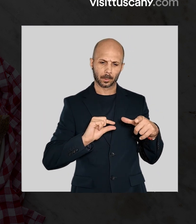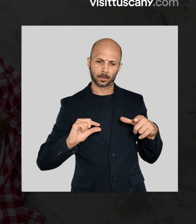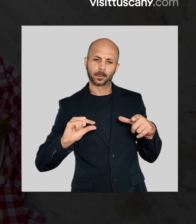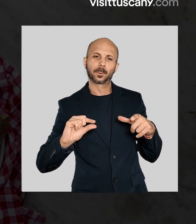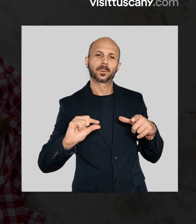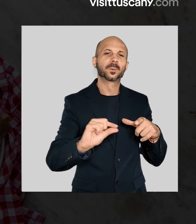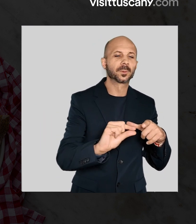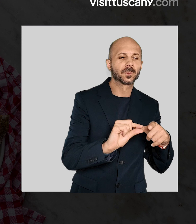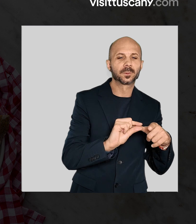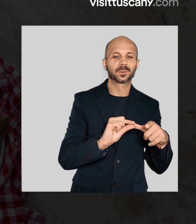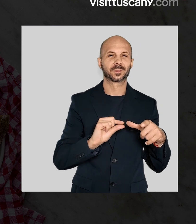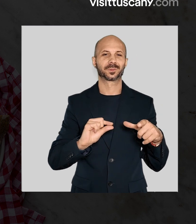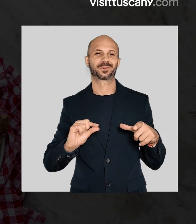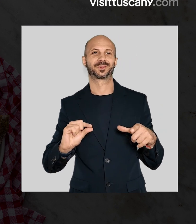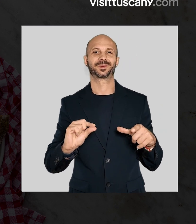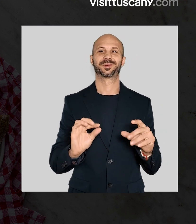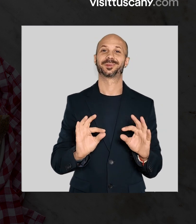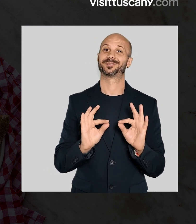leaves.